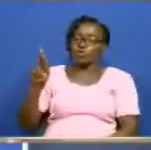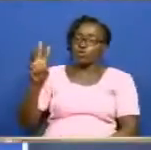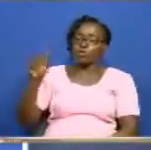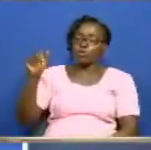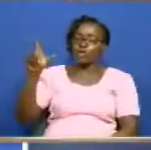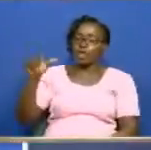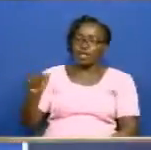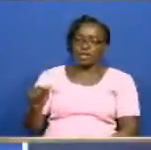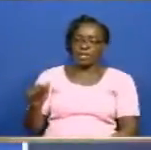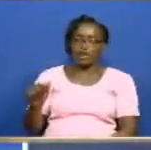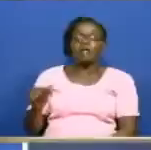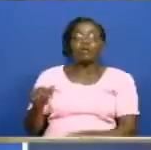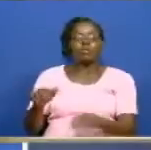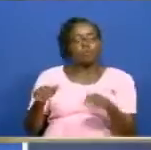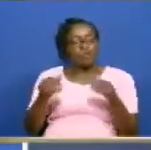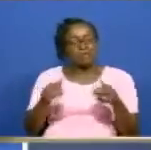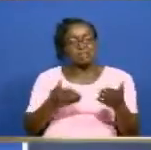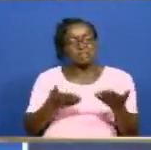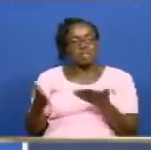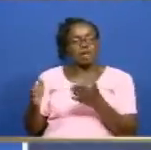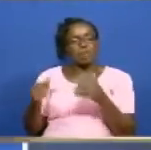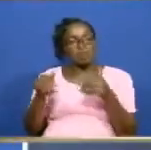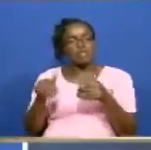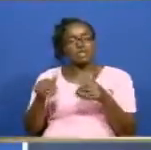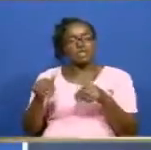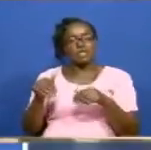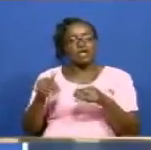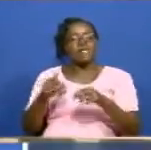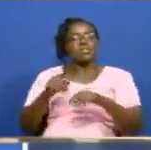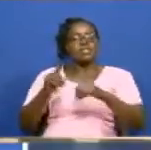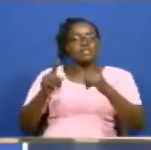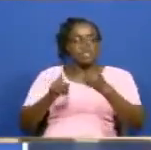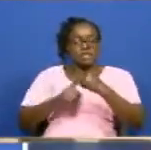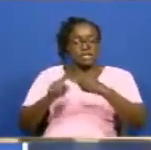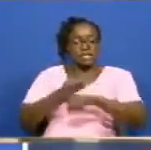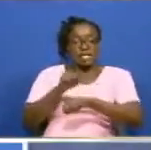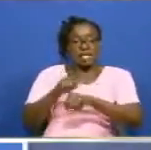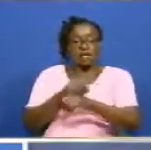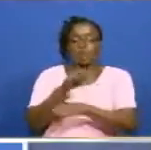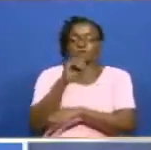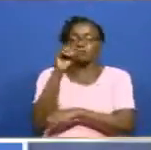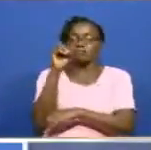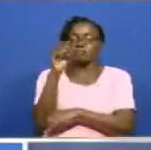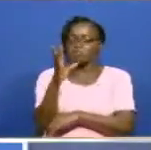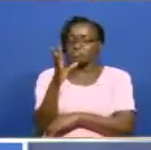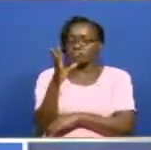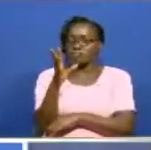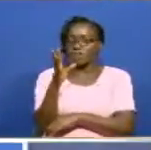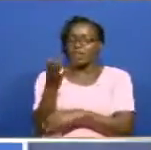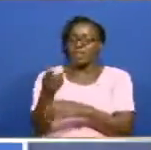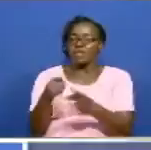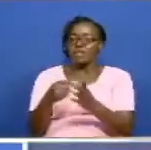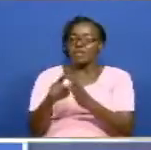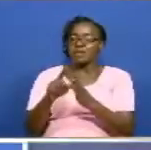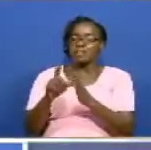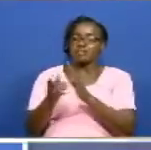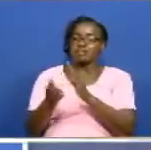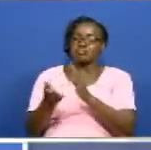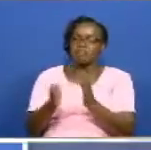Referral Hospital. She, however, waited for over 6 hours for an ambulance before she succumbed. Liona ambulance,